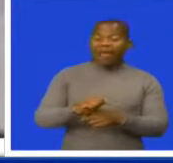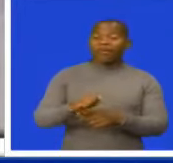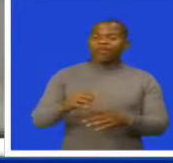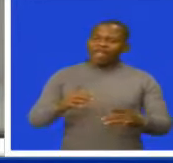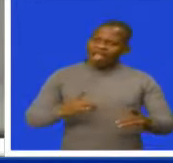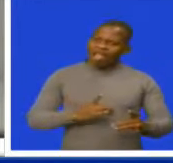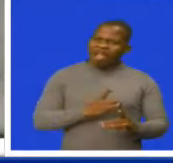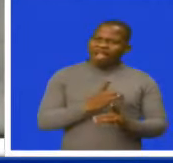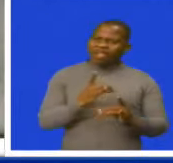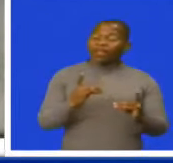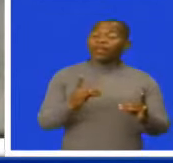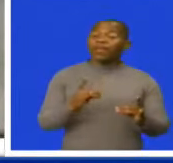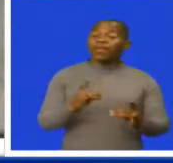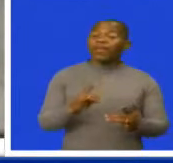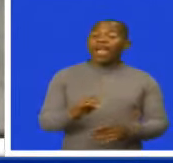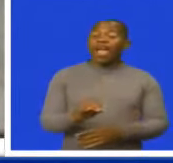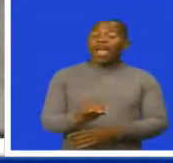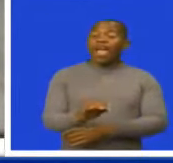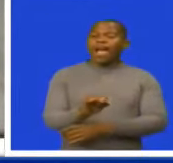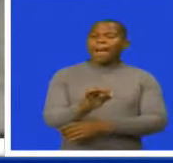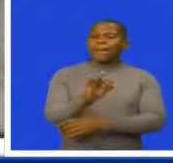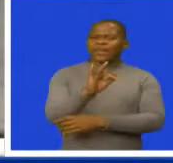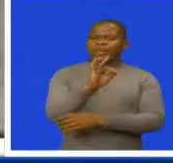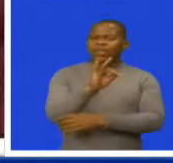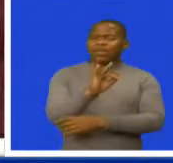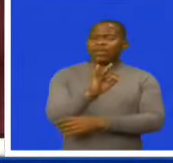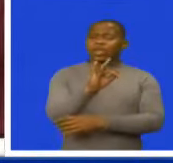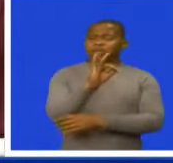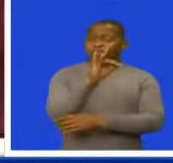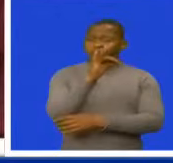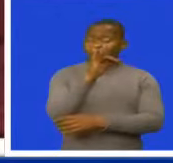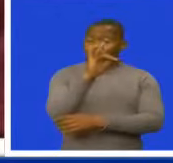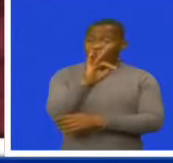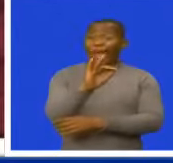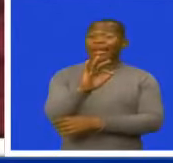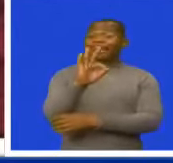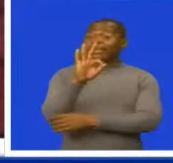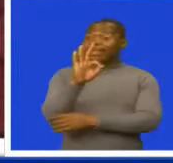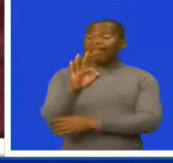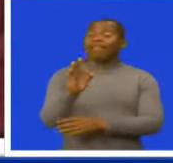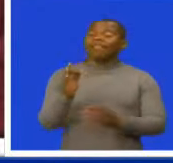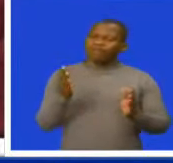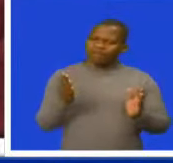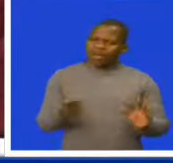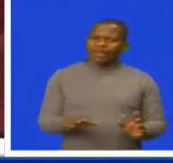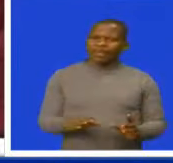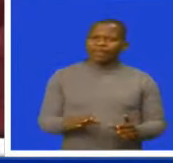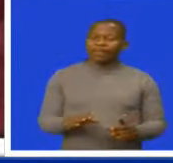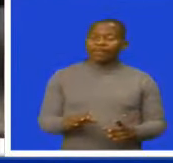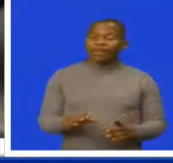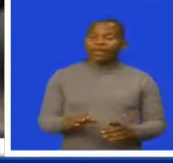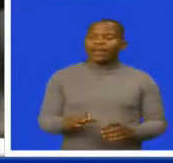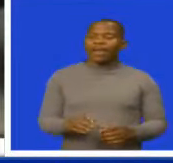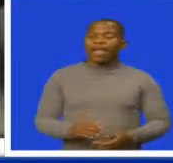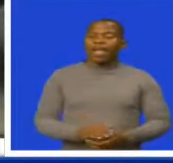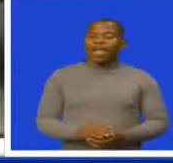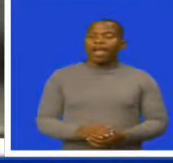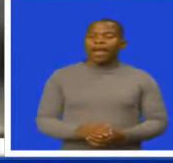netempilo. Umbishop Mavovo Mkhondo ubonge timfundziso tempilo lebatitholako ikakhulukati